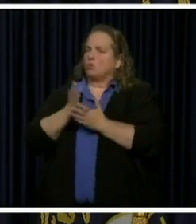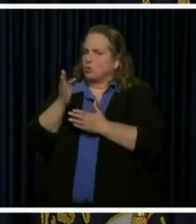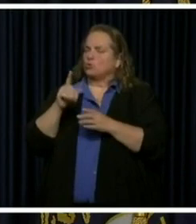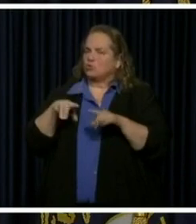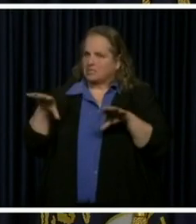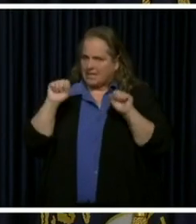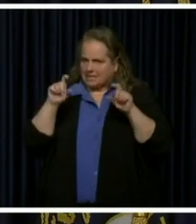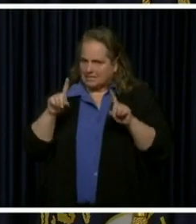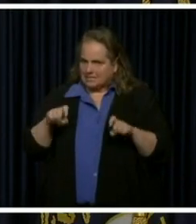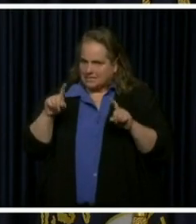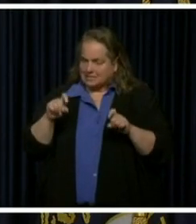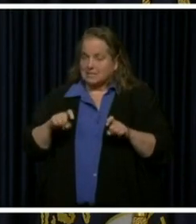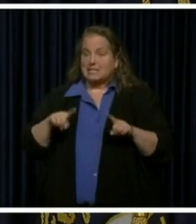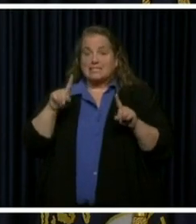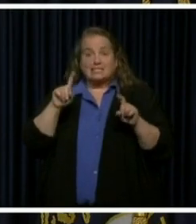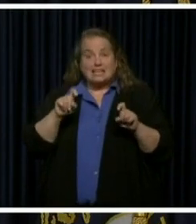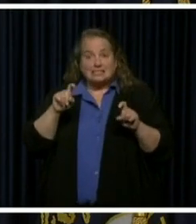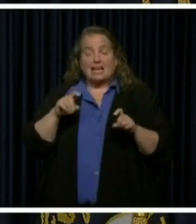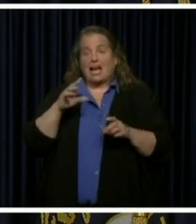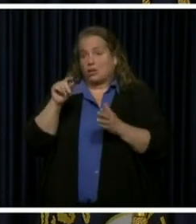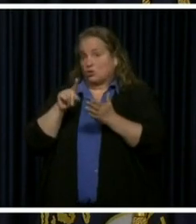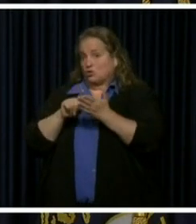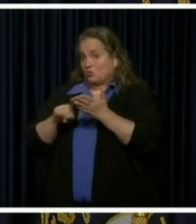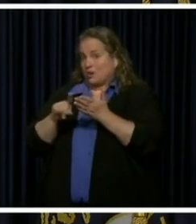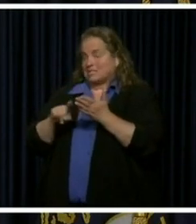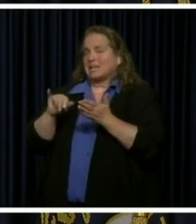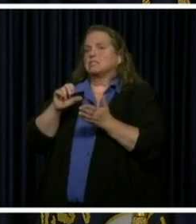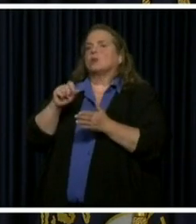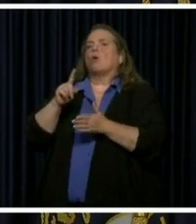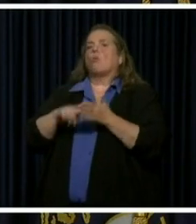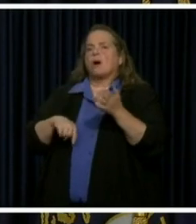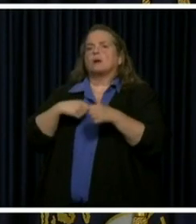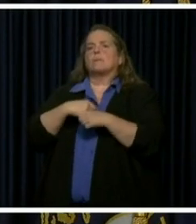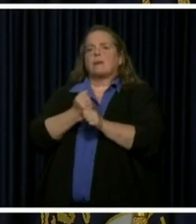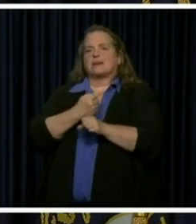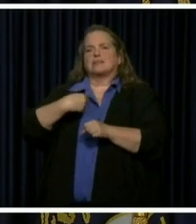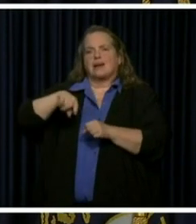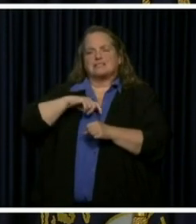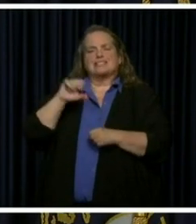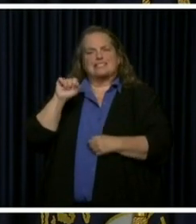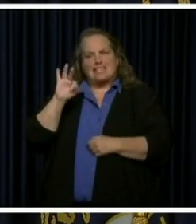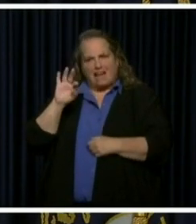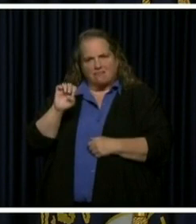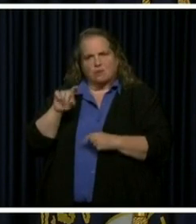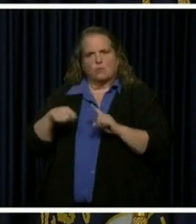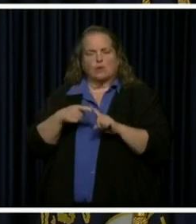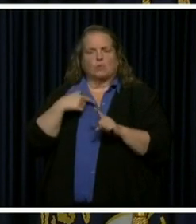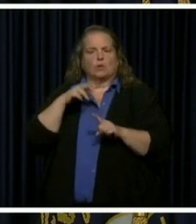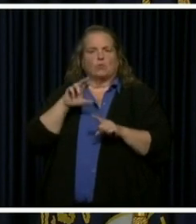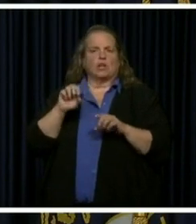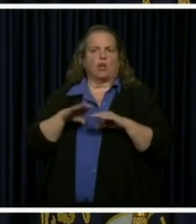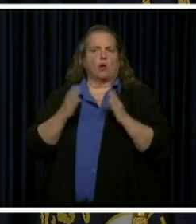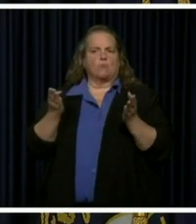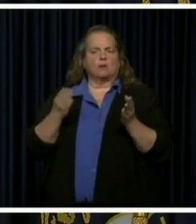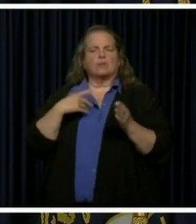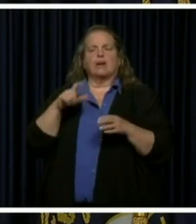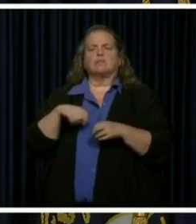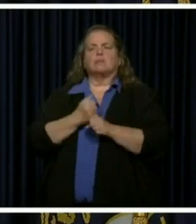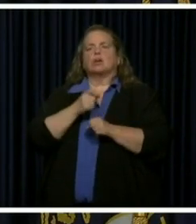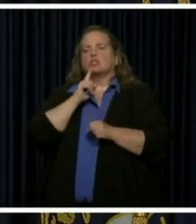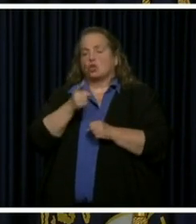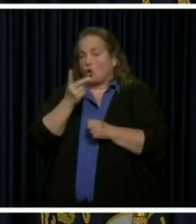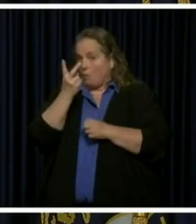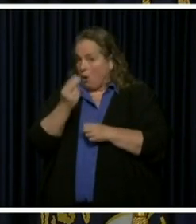tested. Testing and tracing is what makes us safe as we're reopening. We got to make sure that both of them